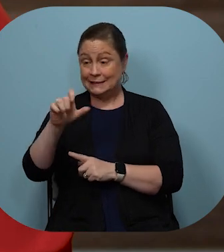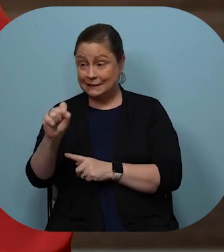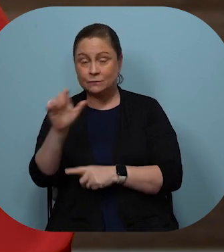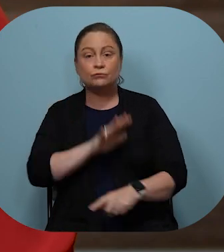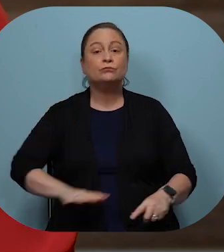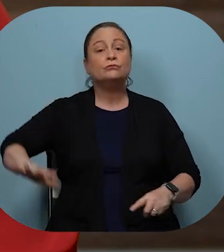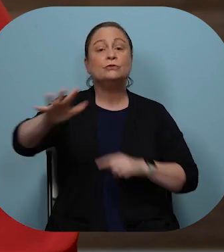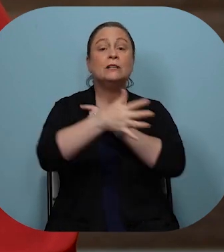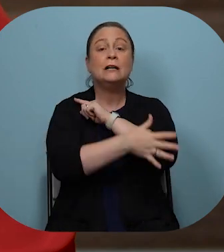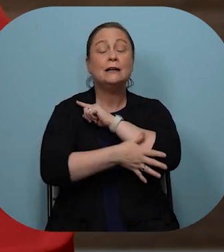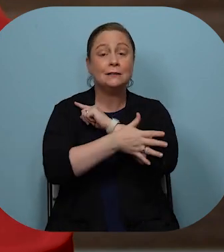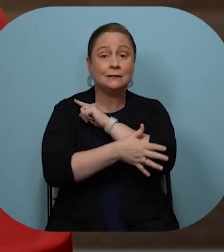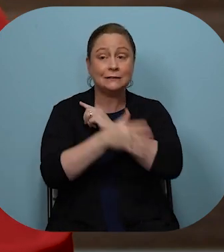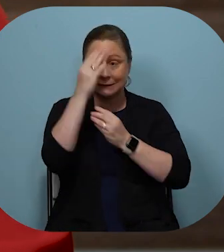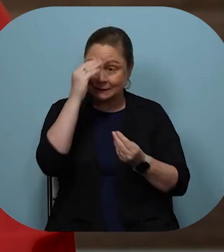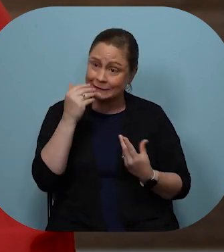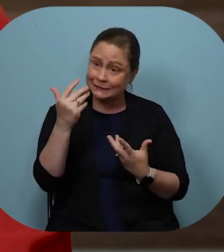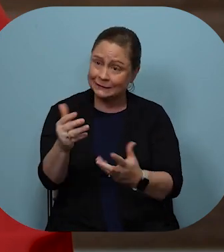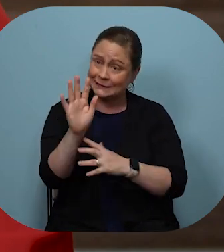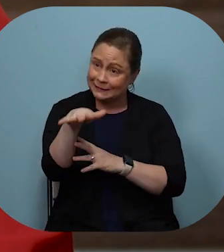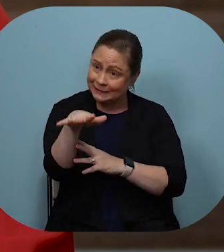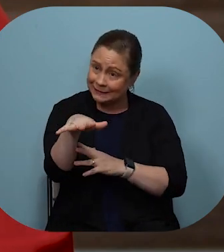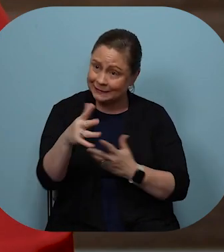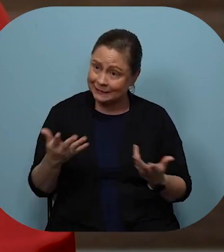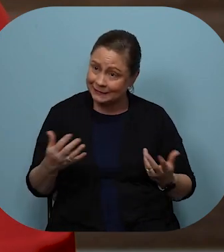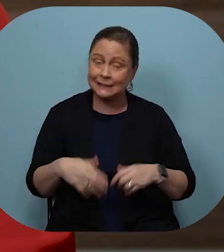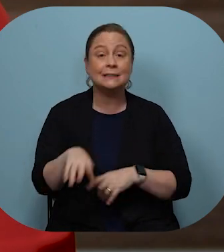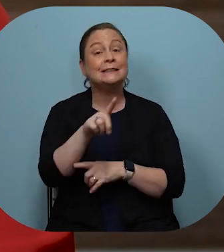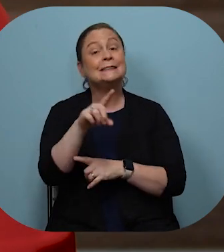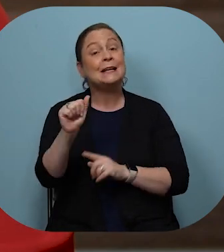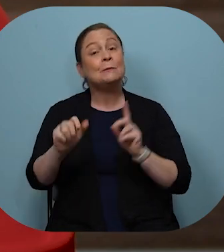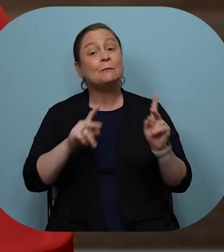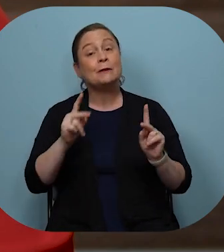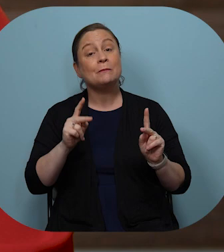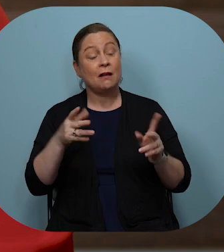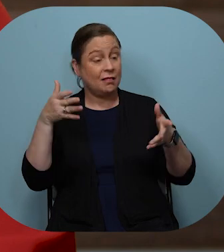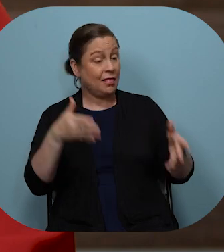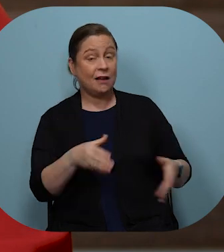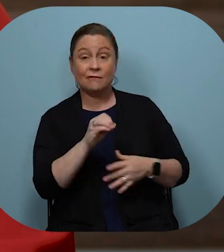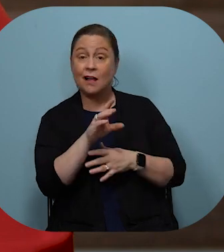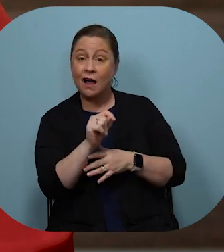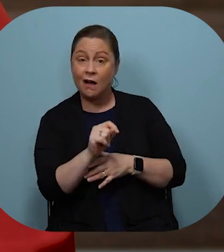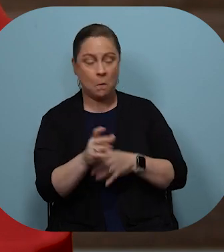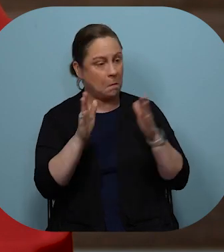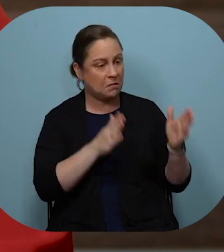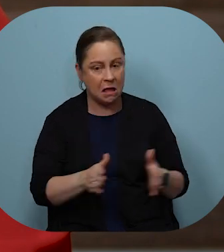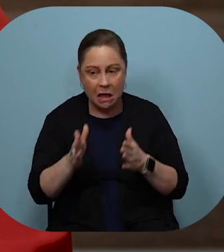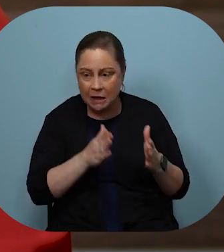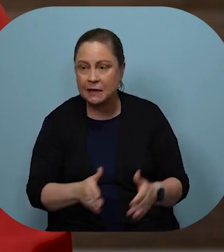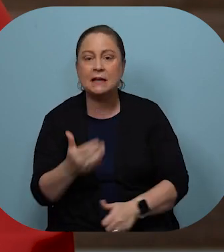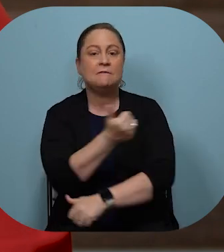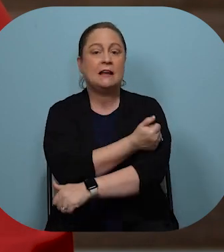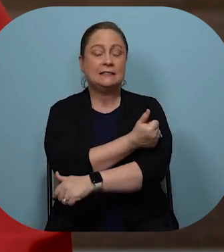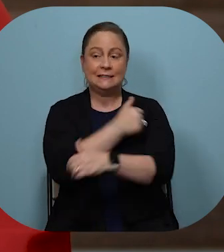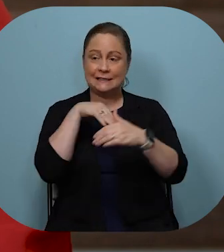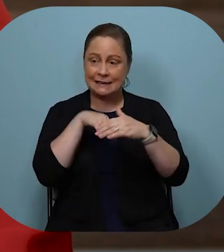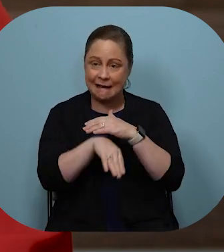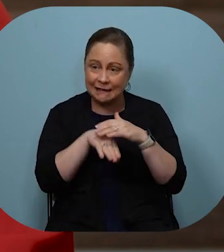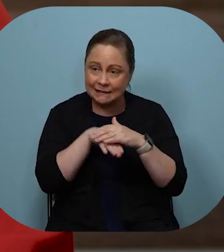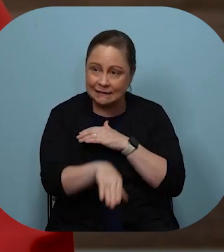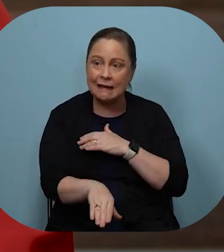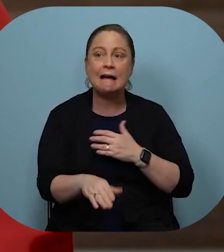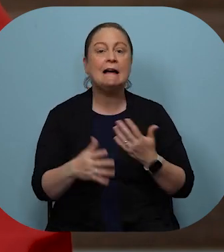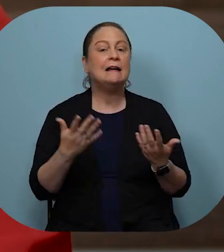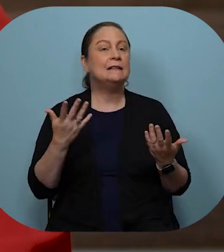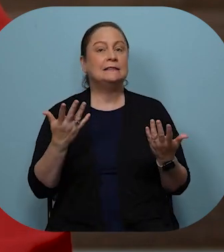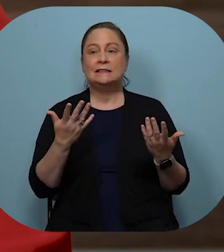across the country raised the alarm bells as disabled people were being left out of planning, vaccine access efforts, and overall